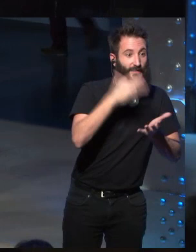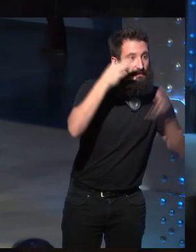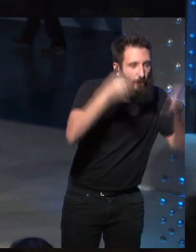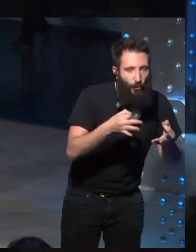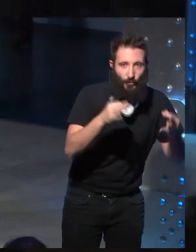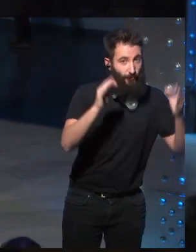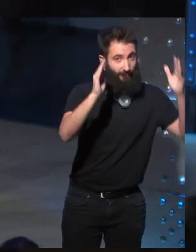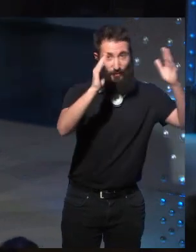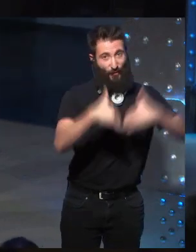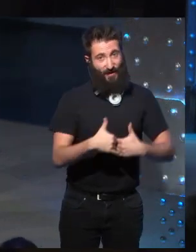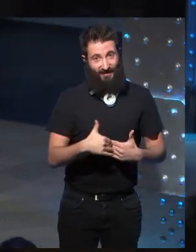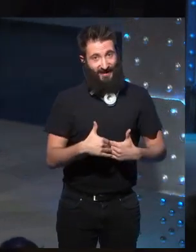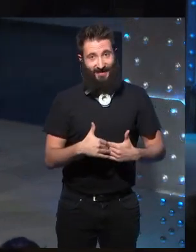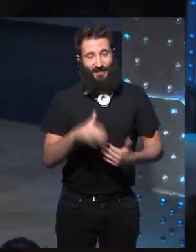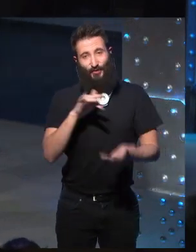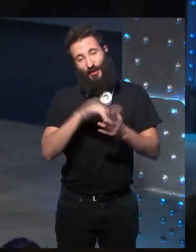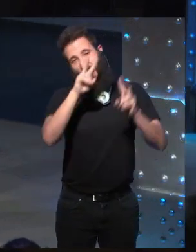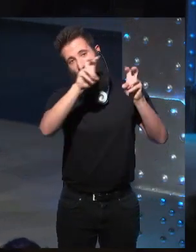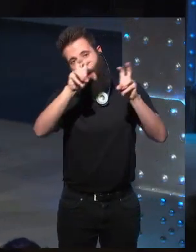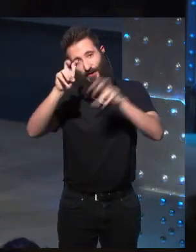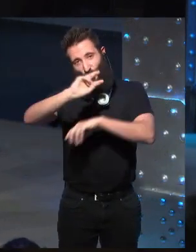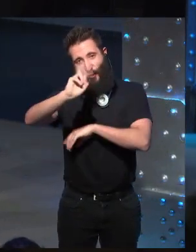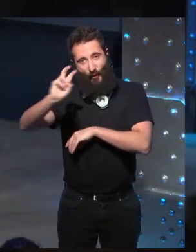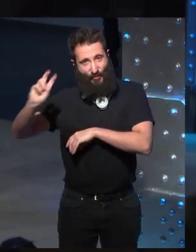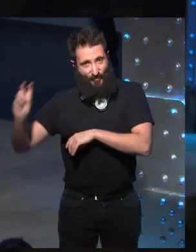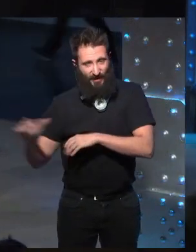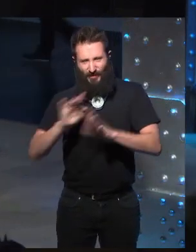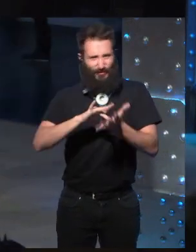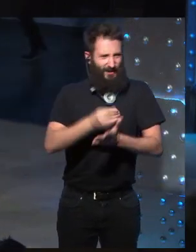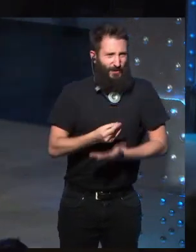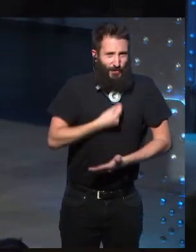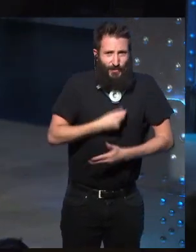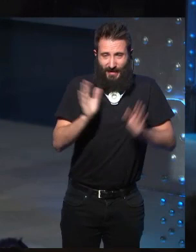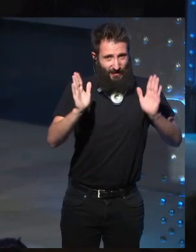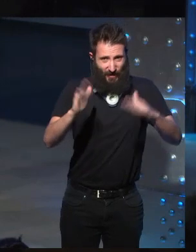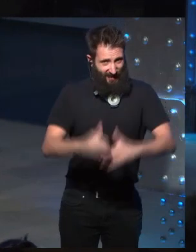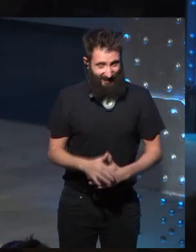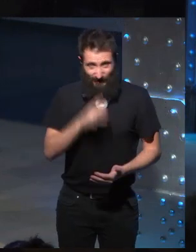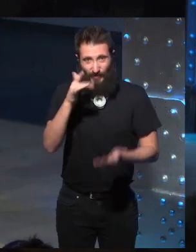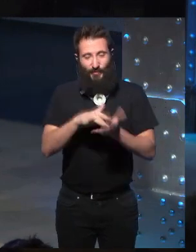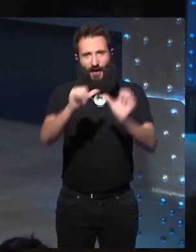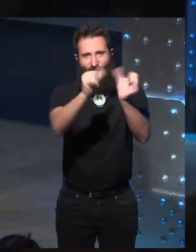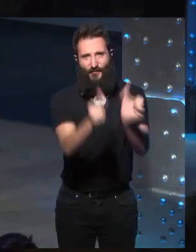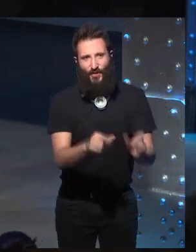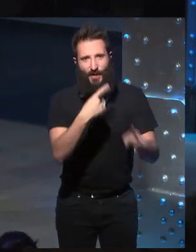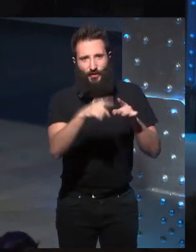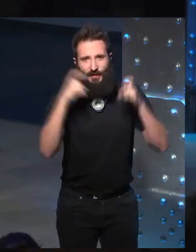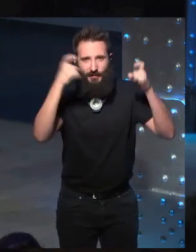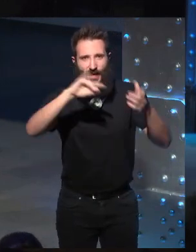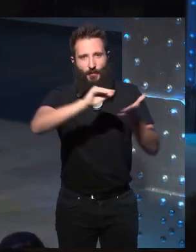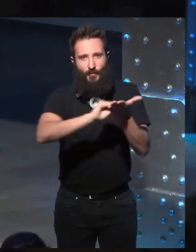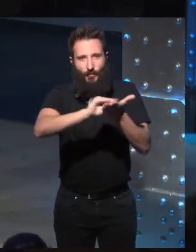and some other stuff like that. Don't be too scared. Okay. We'll find ways around that.